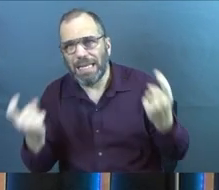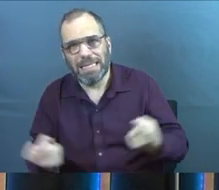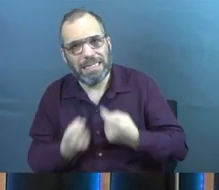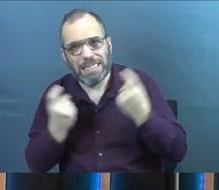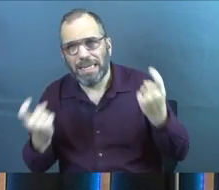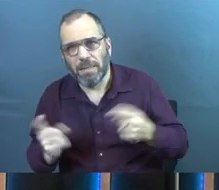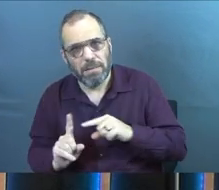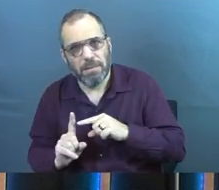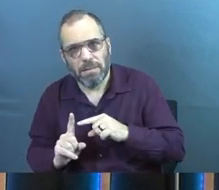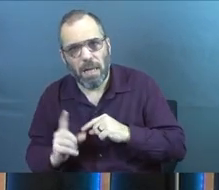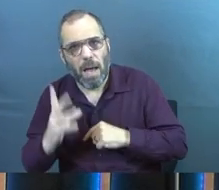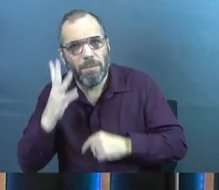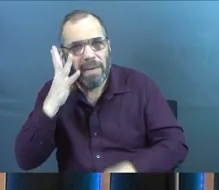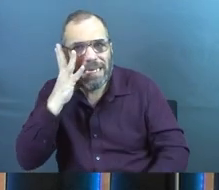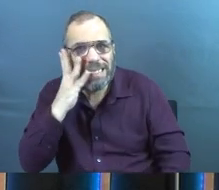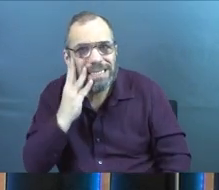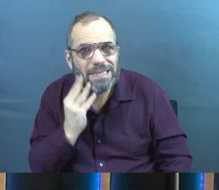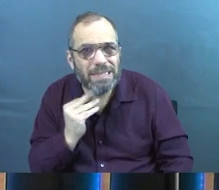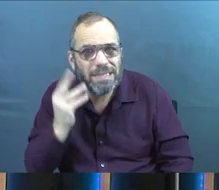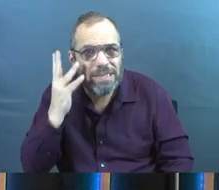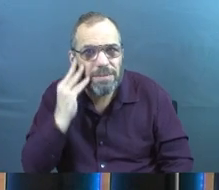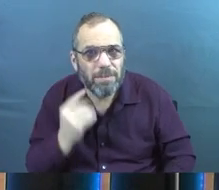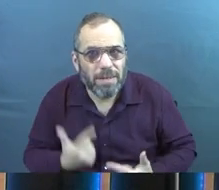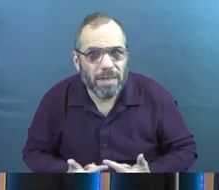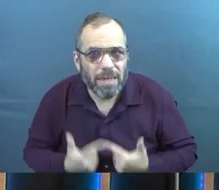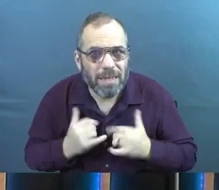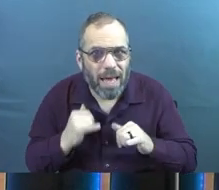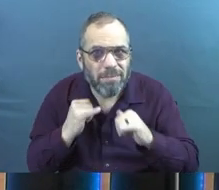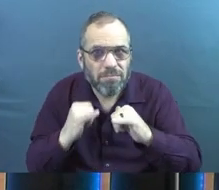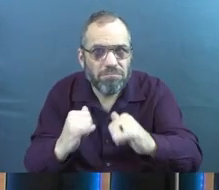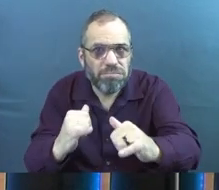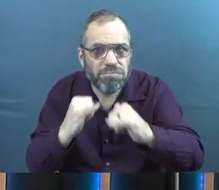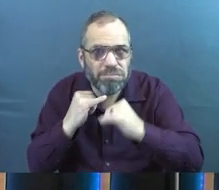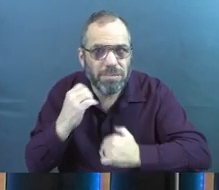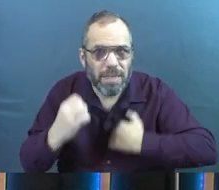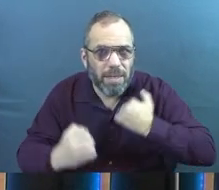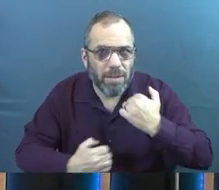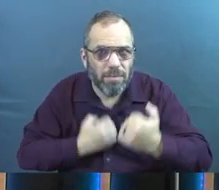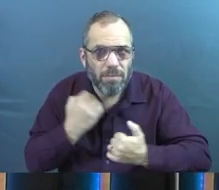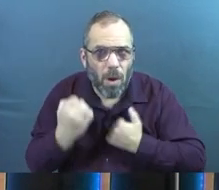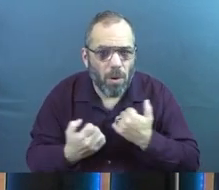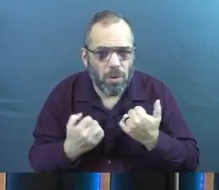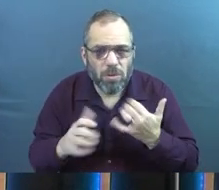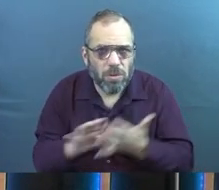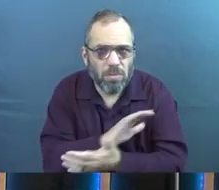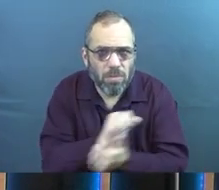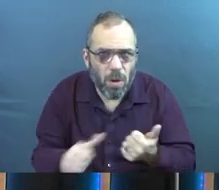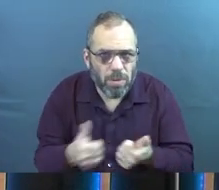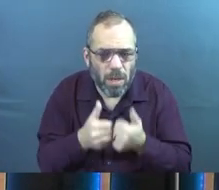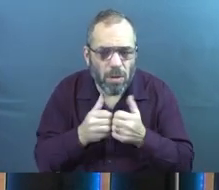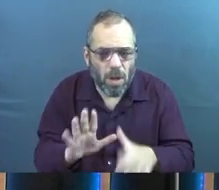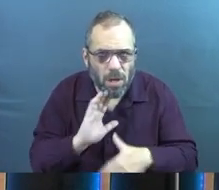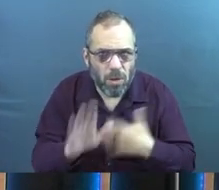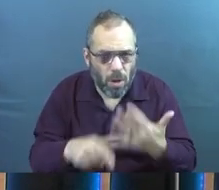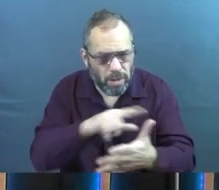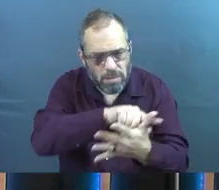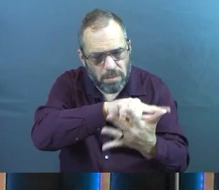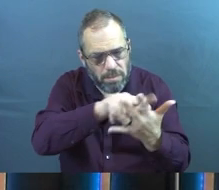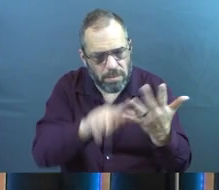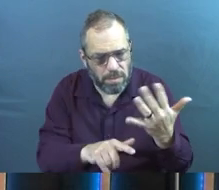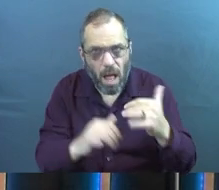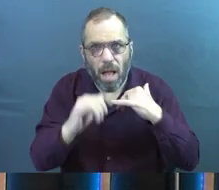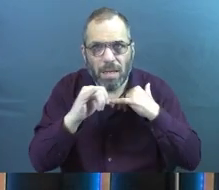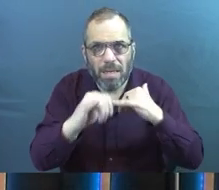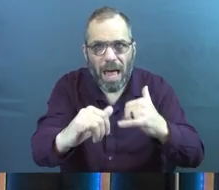sin, but he experienced life like we did. He experienced emotion and brokenness and loss and all these other things.